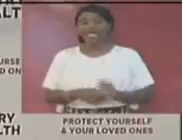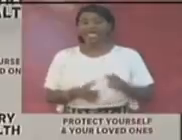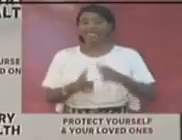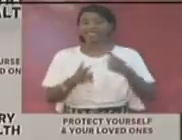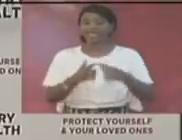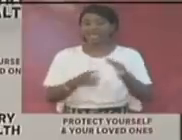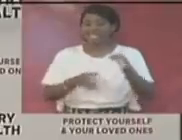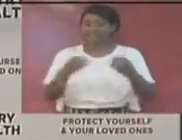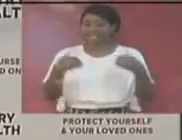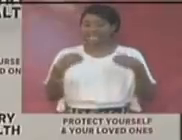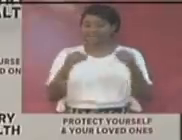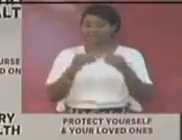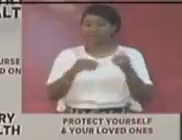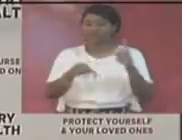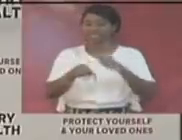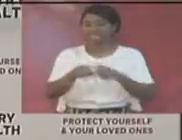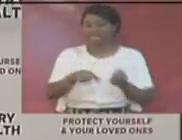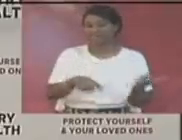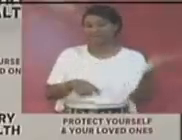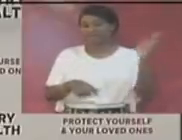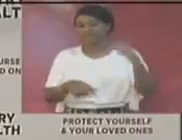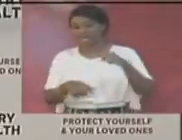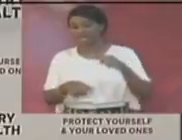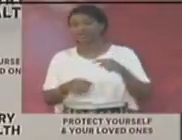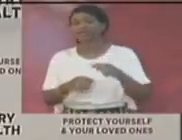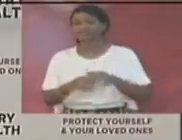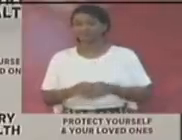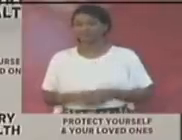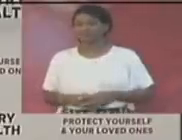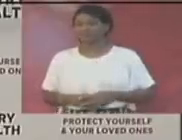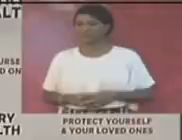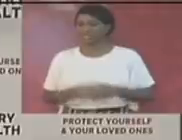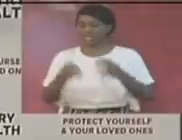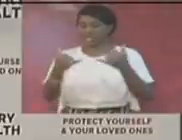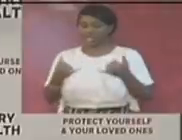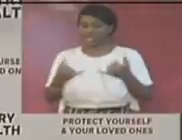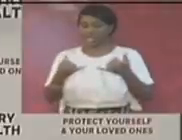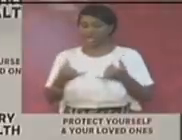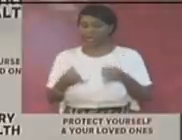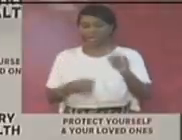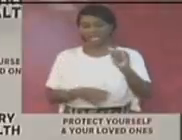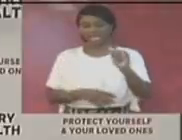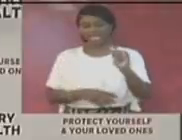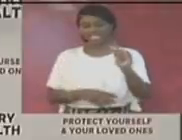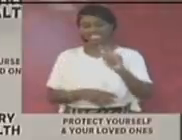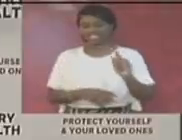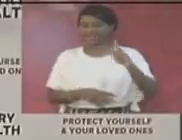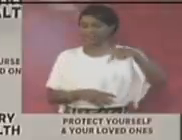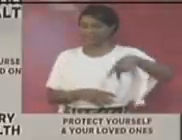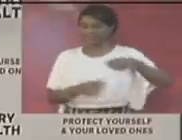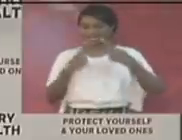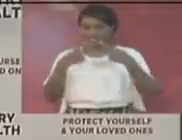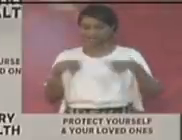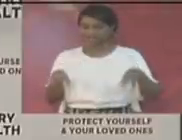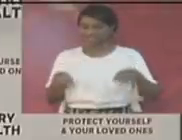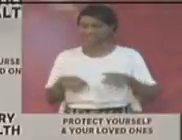back to you if we have additional time. And we go now to AZP News, please.